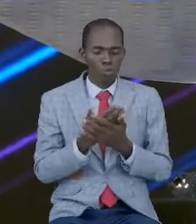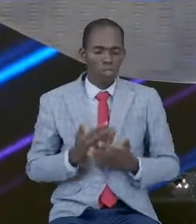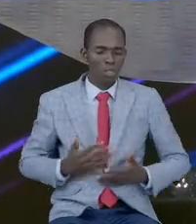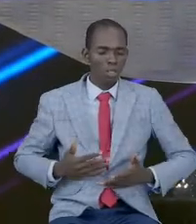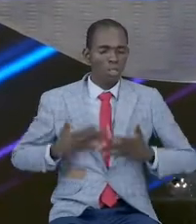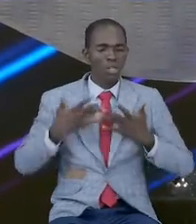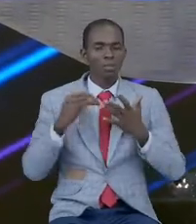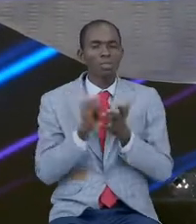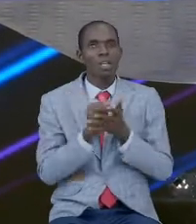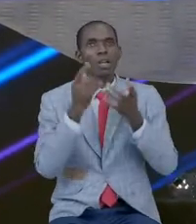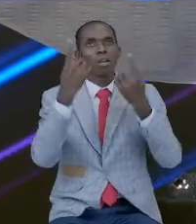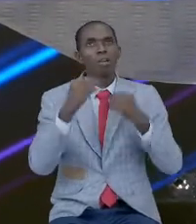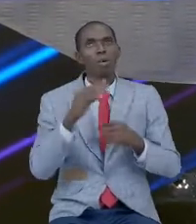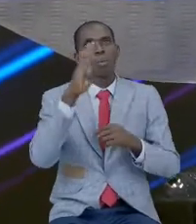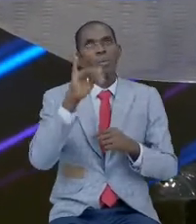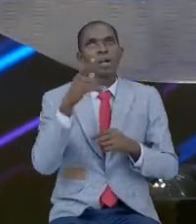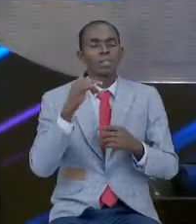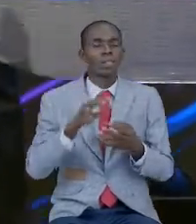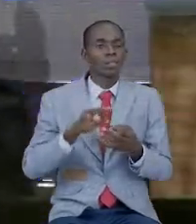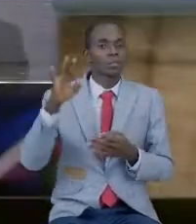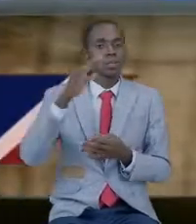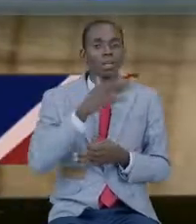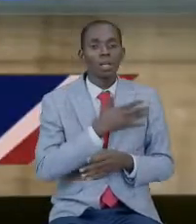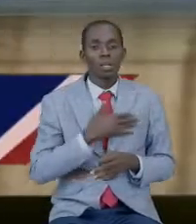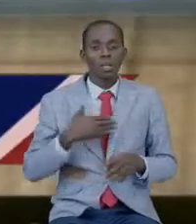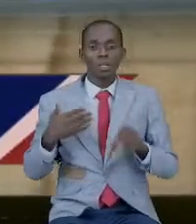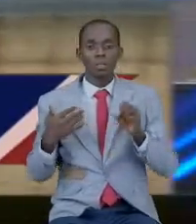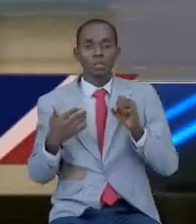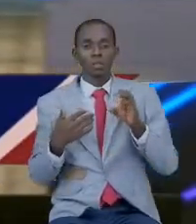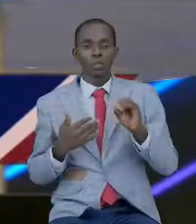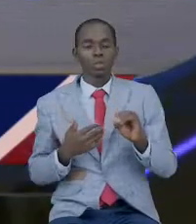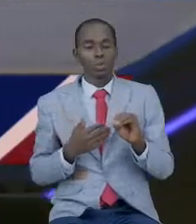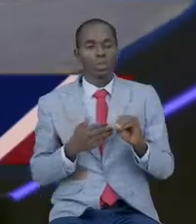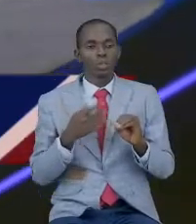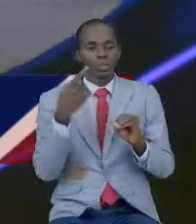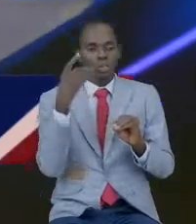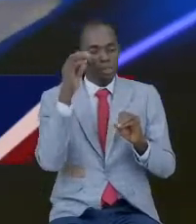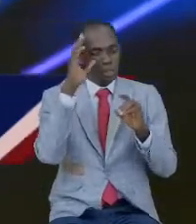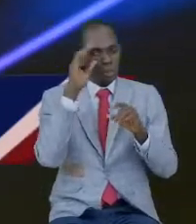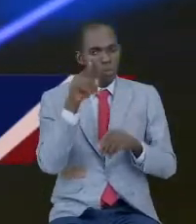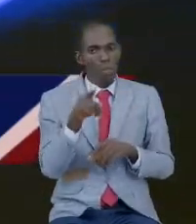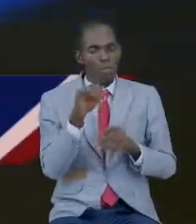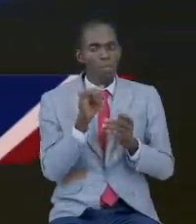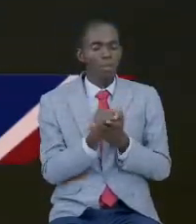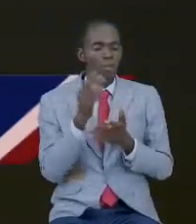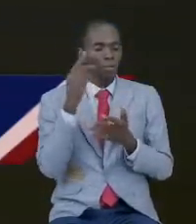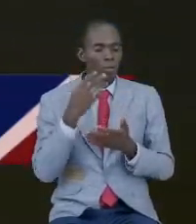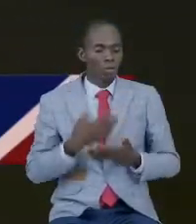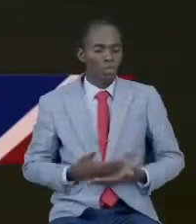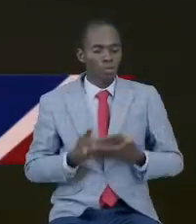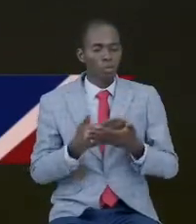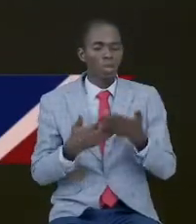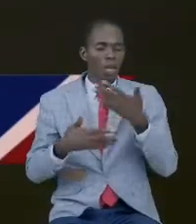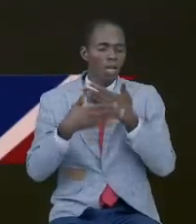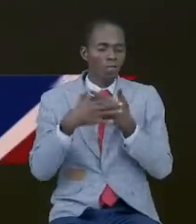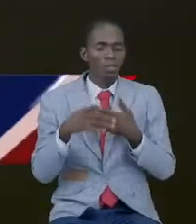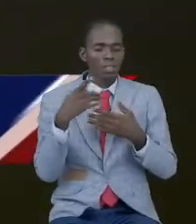comes by the spirit. And so he that was born after the